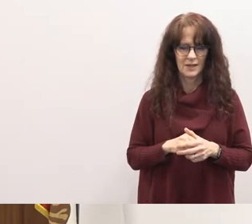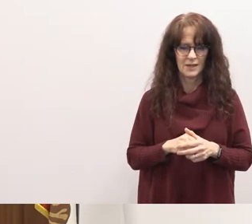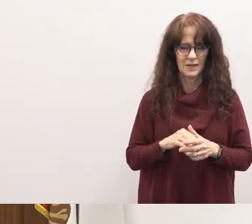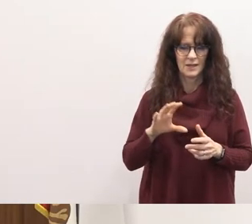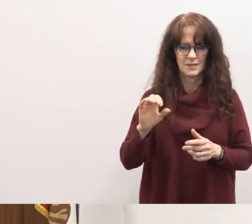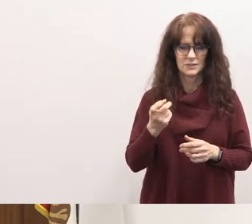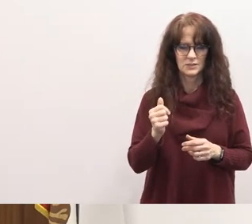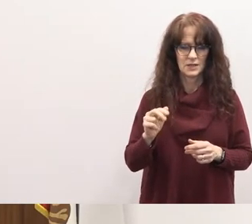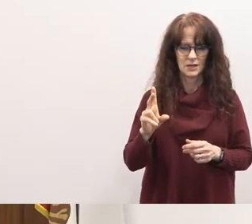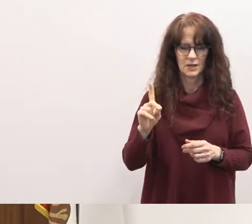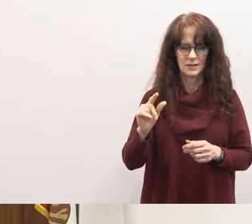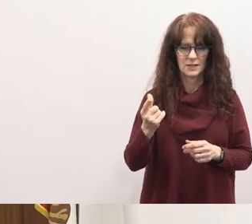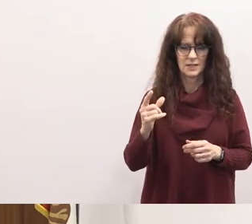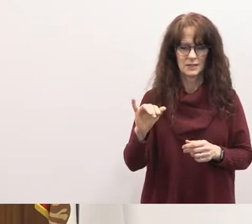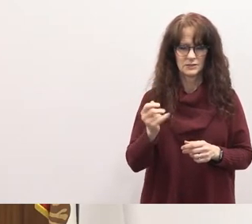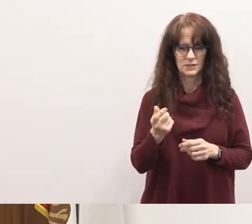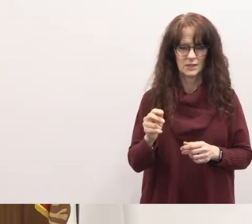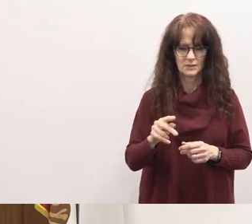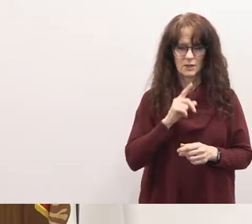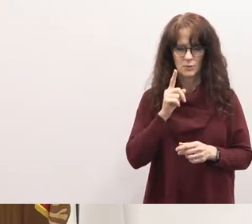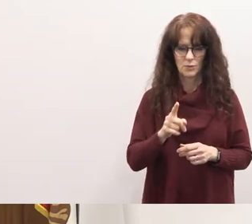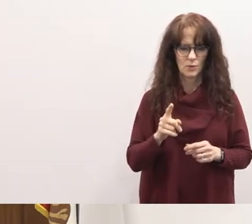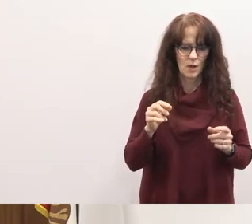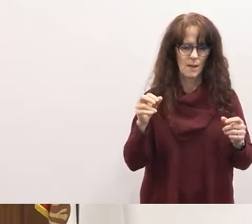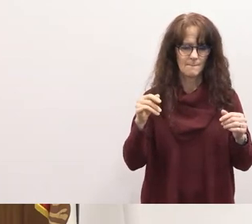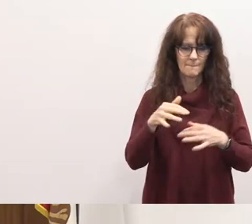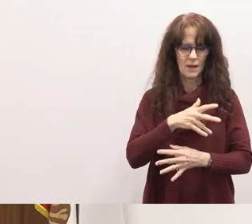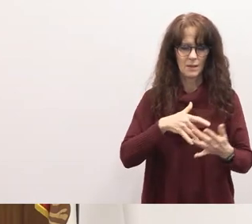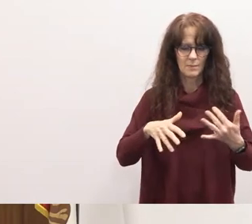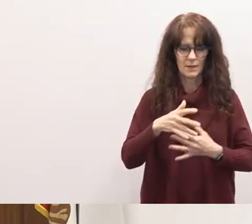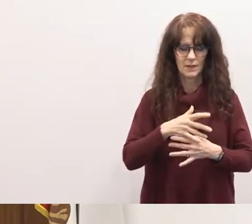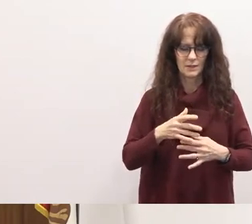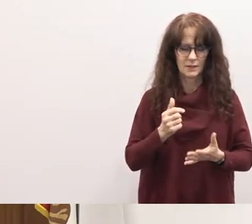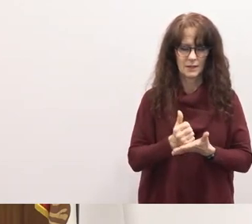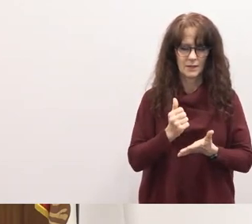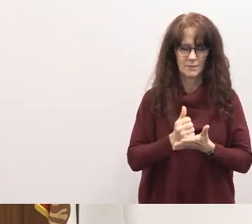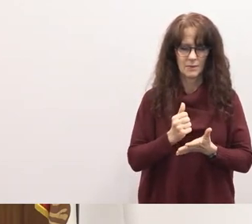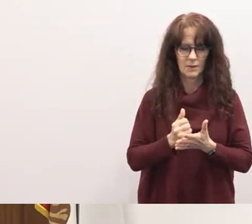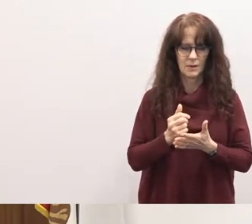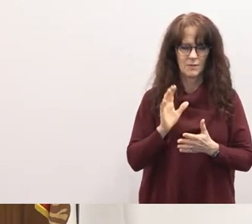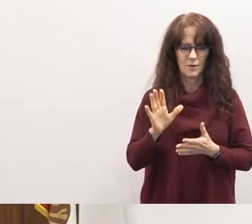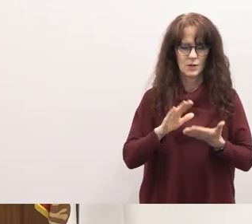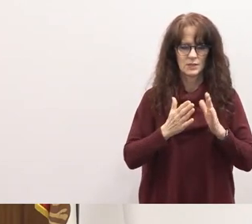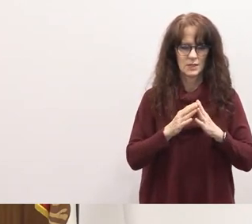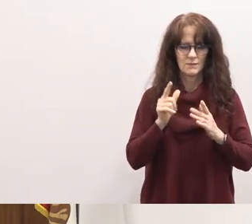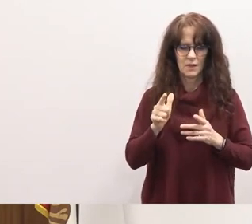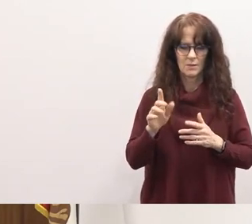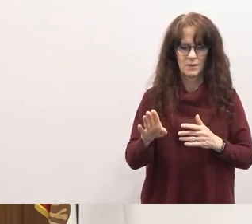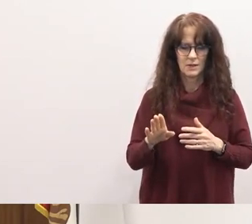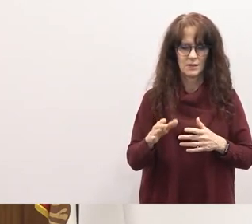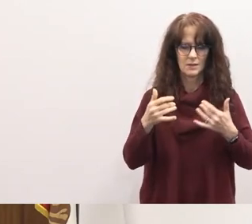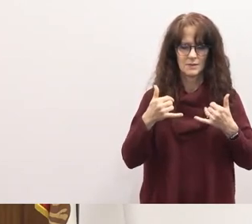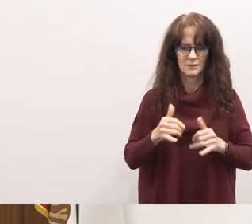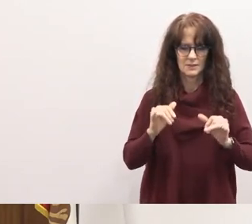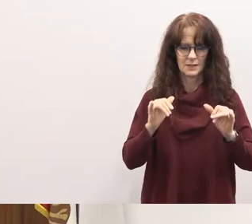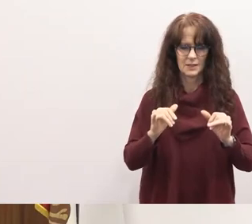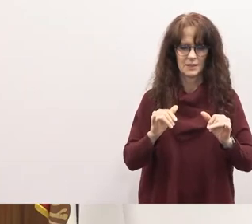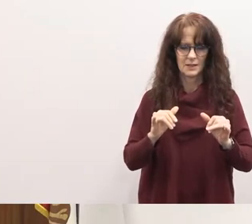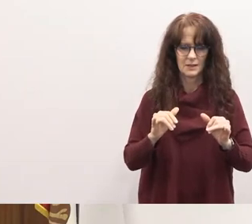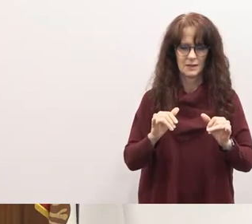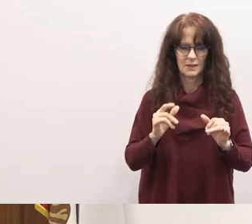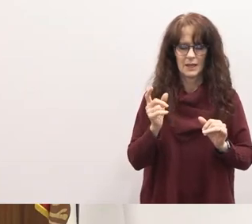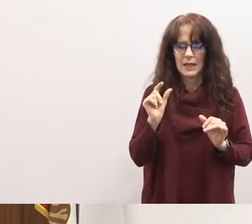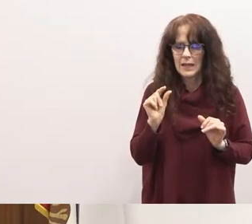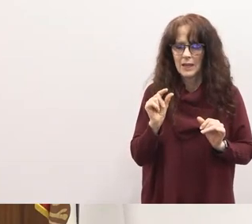Sharon Diggs Jackson is a true public servant for her native city of Long Beach, but still little is